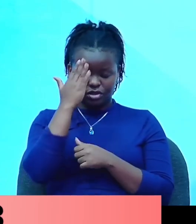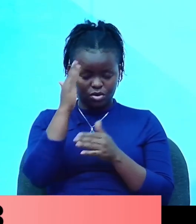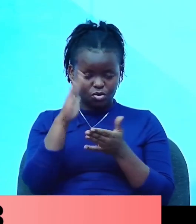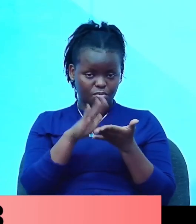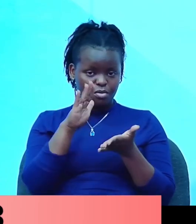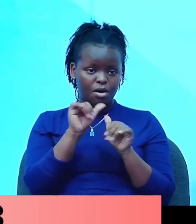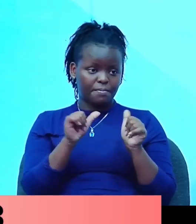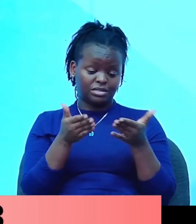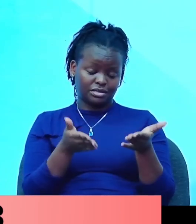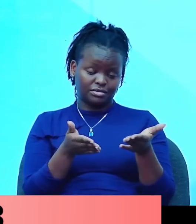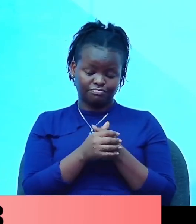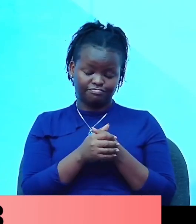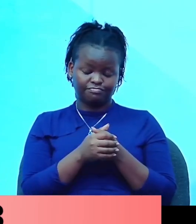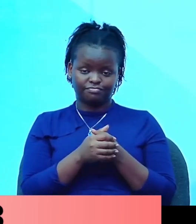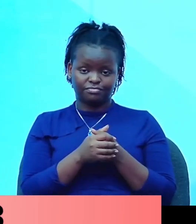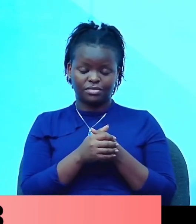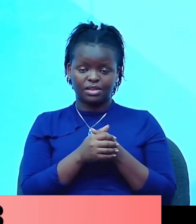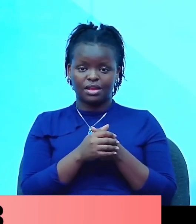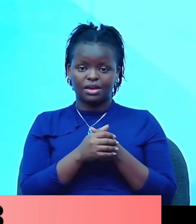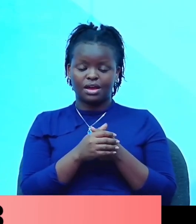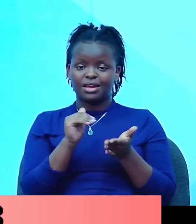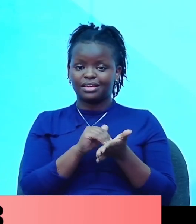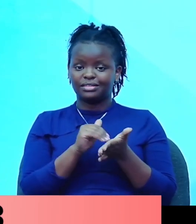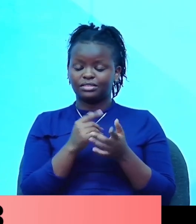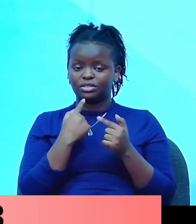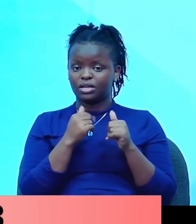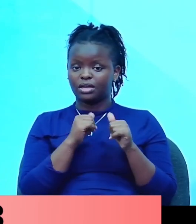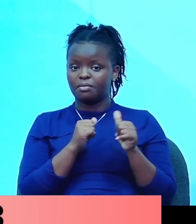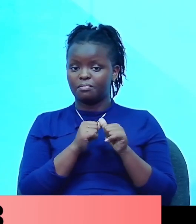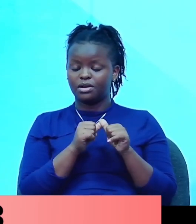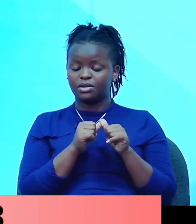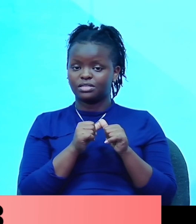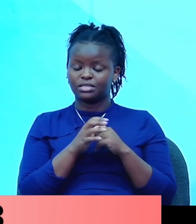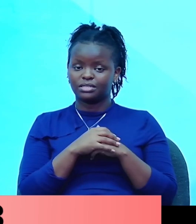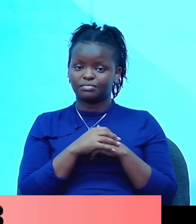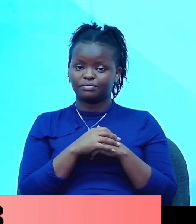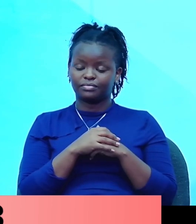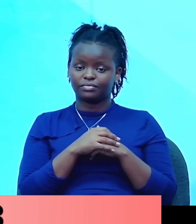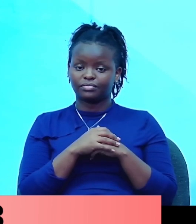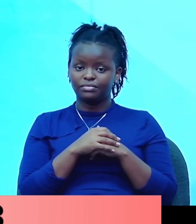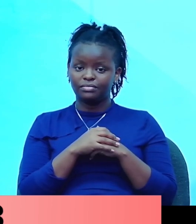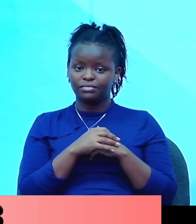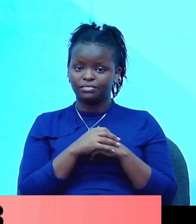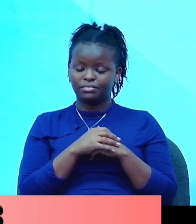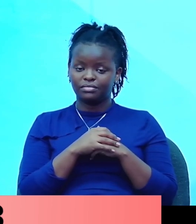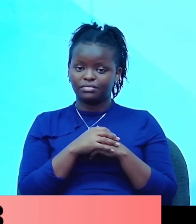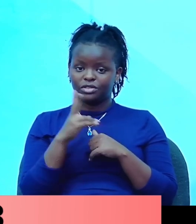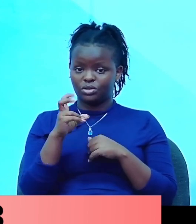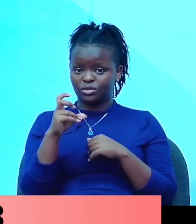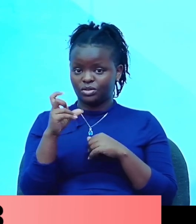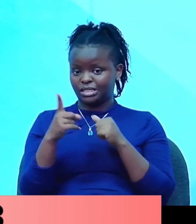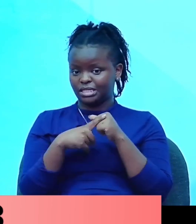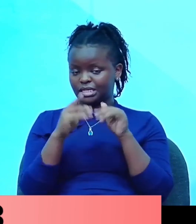this. Yes. Wonderful. Yes. Once again, we're talking about the KCB, Revvvisha and KCB 2026 campaign.